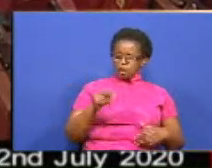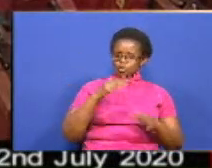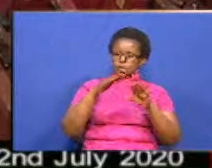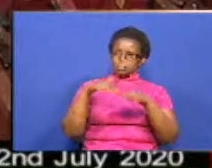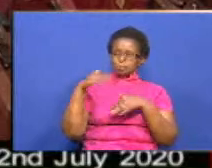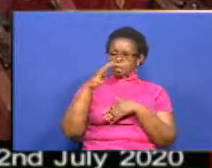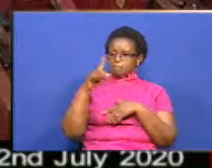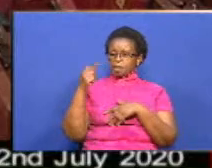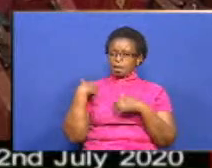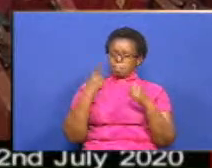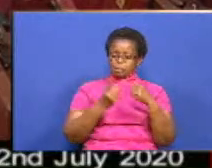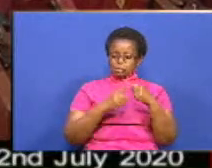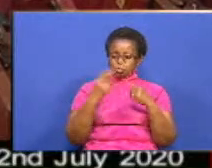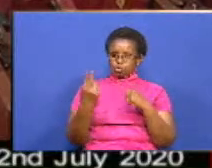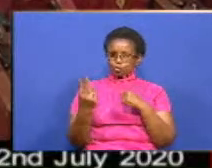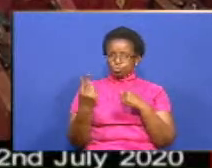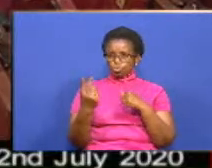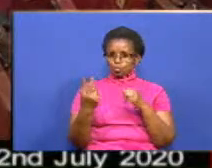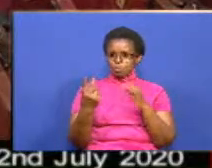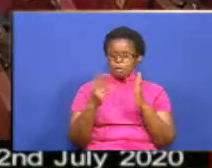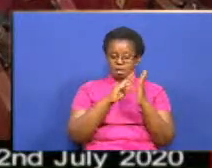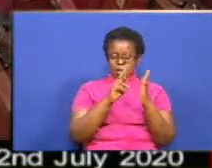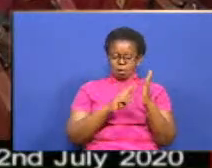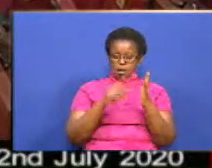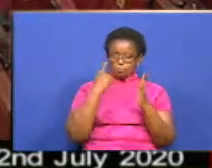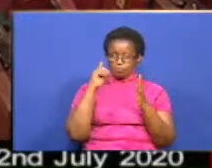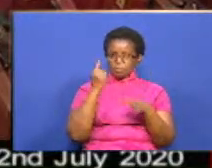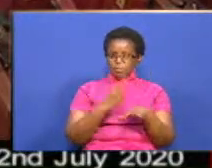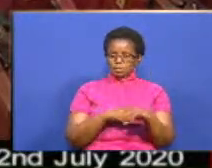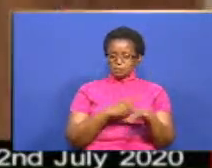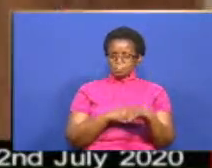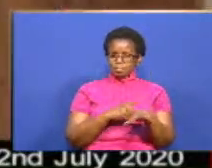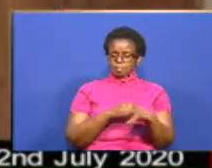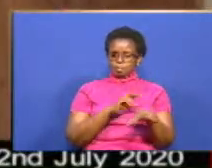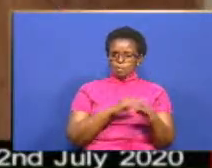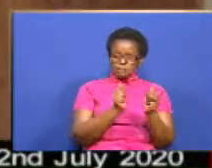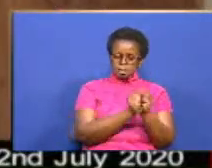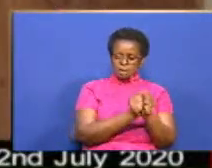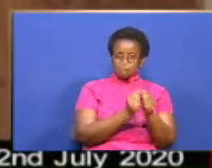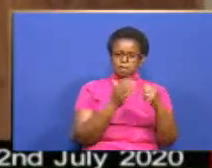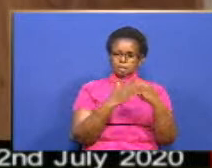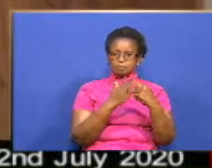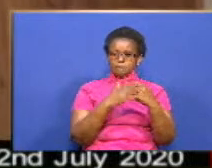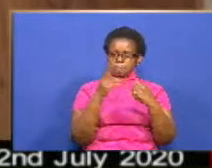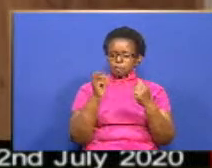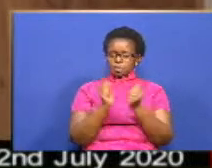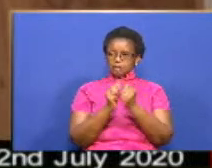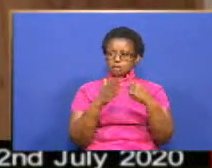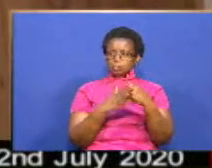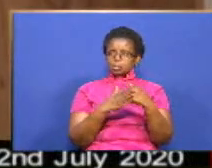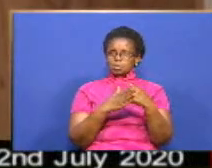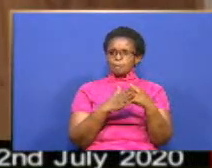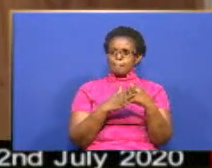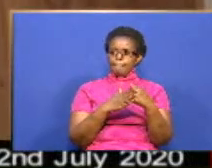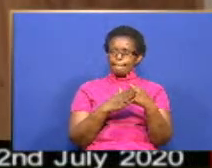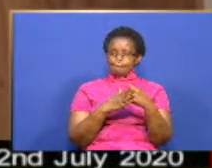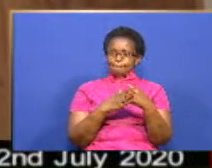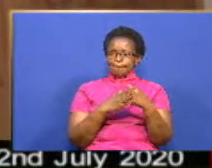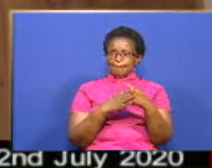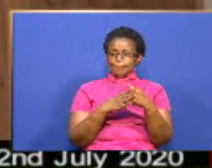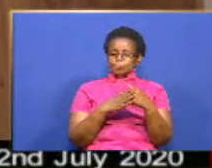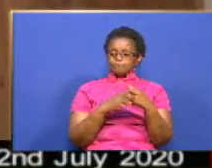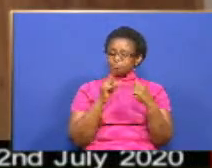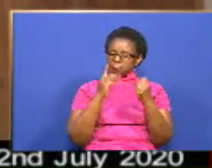62, was read for the first time on 10th September 2019 and committed